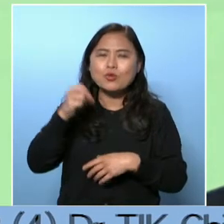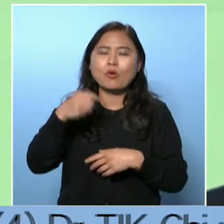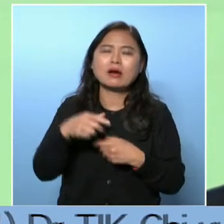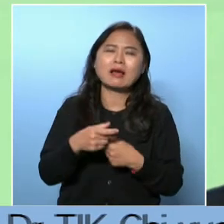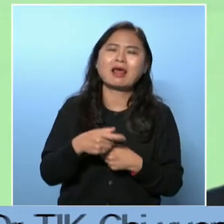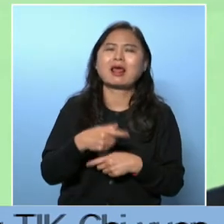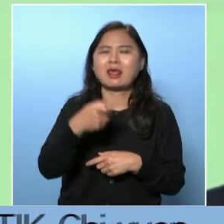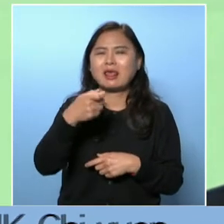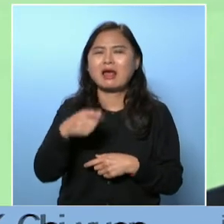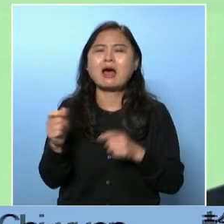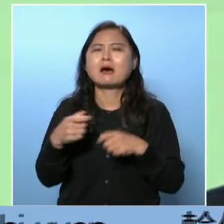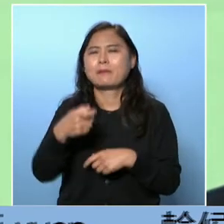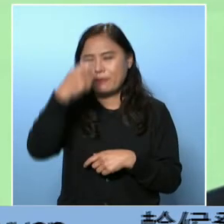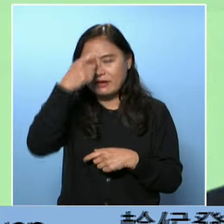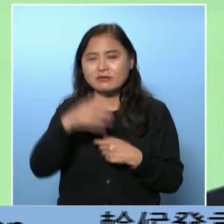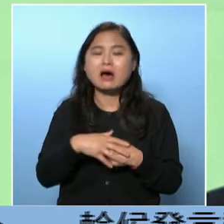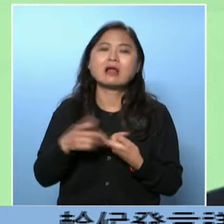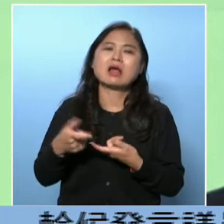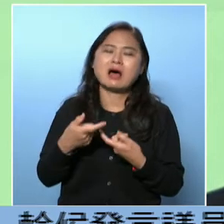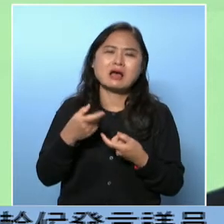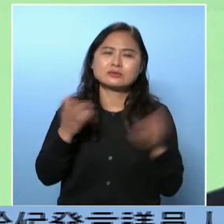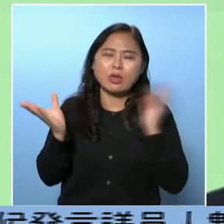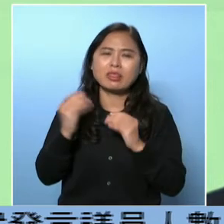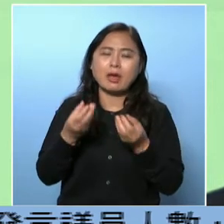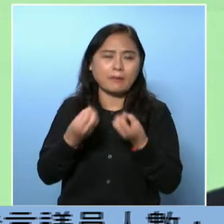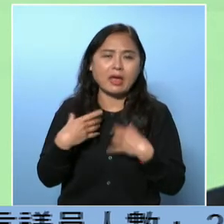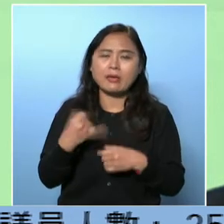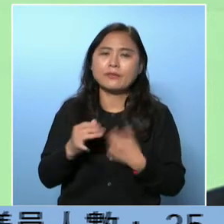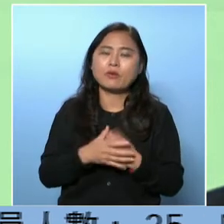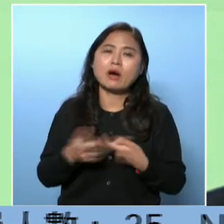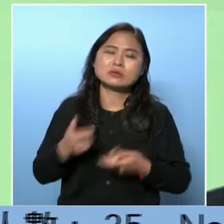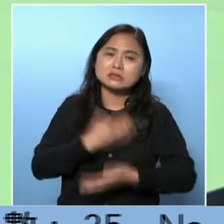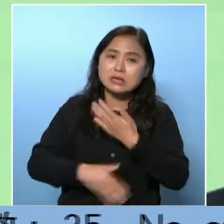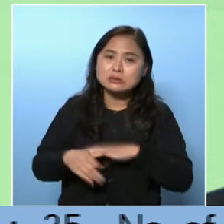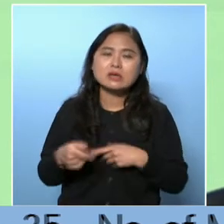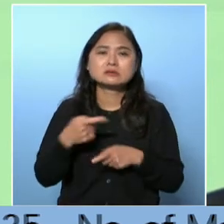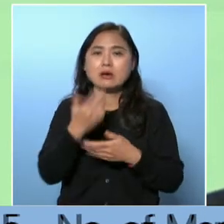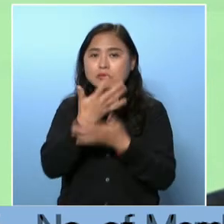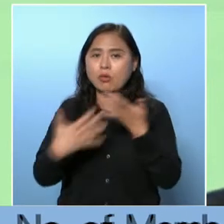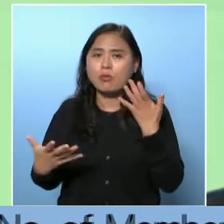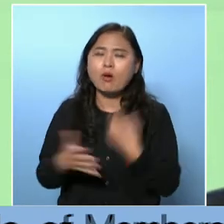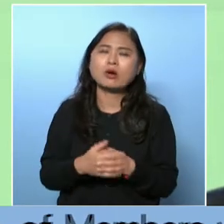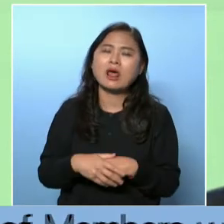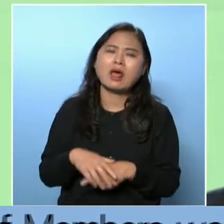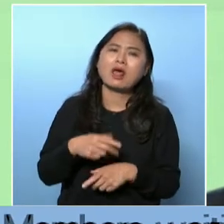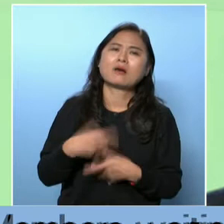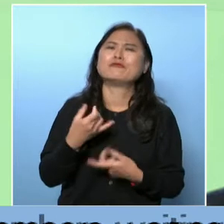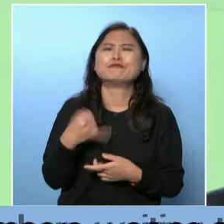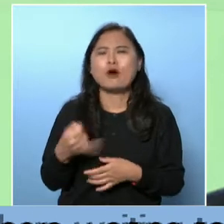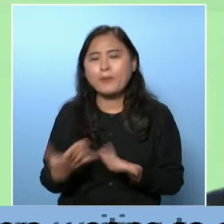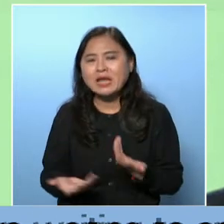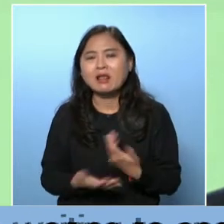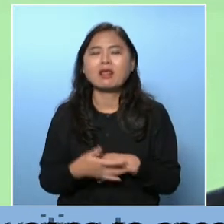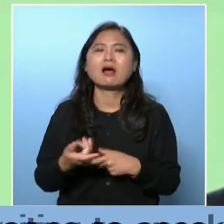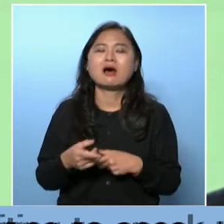at present it's not very friendly to disabled people or visually impaired people.